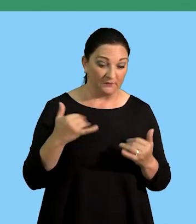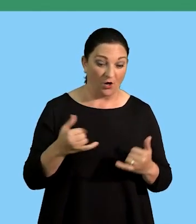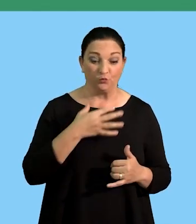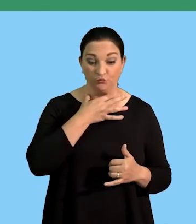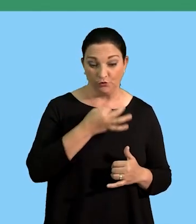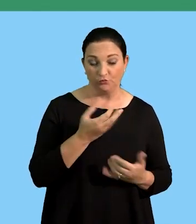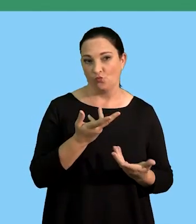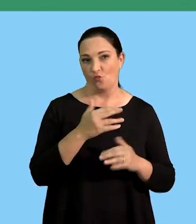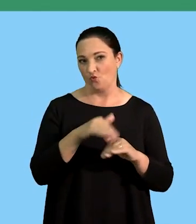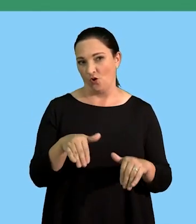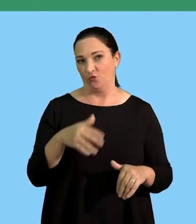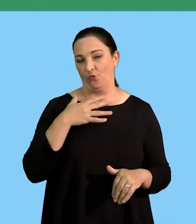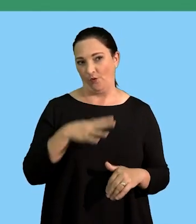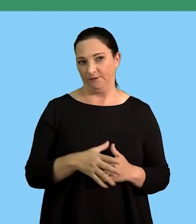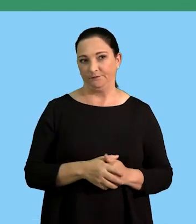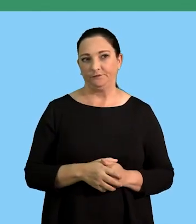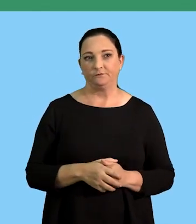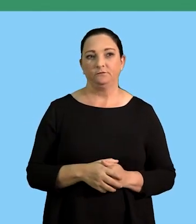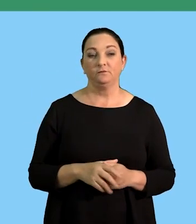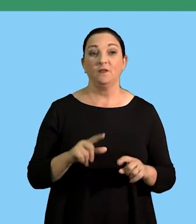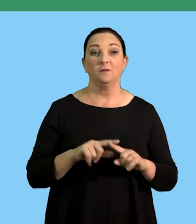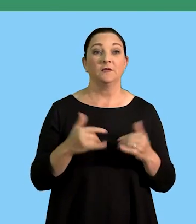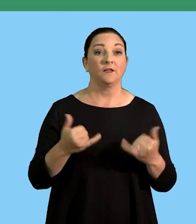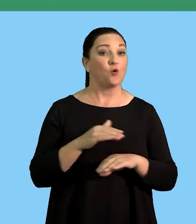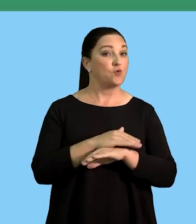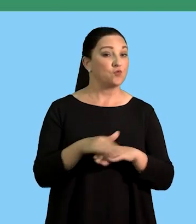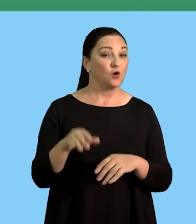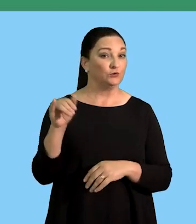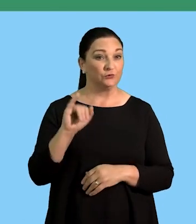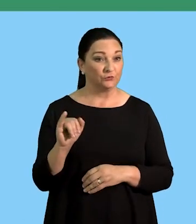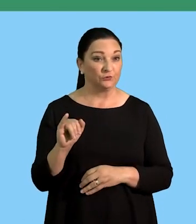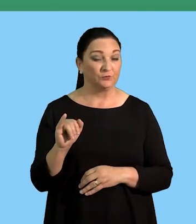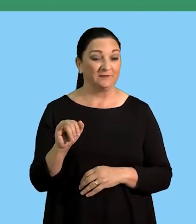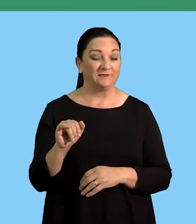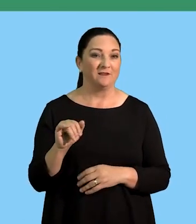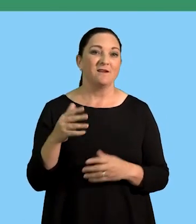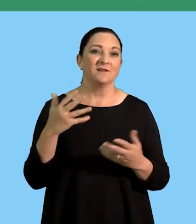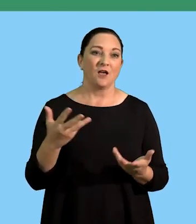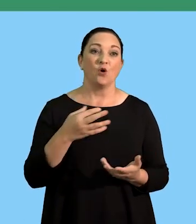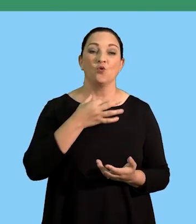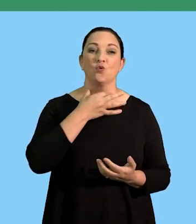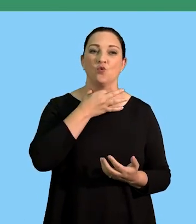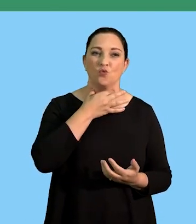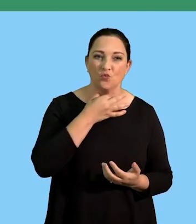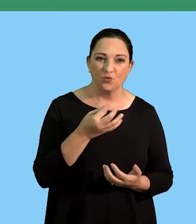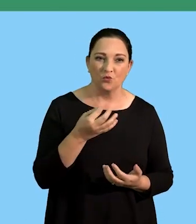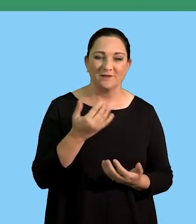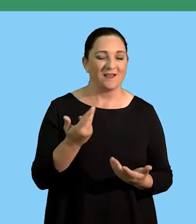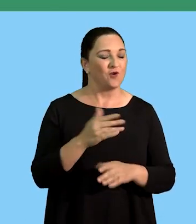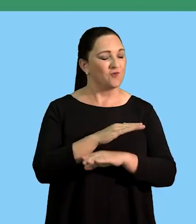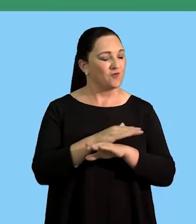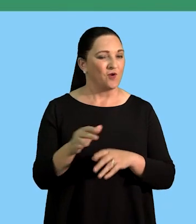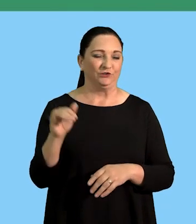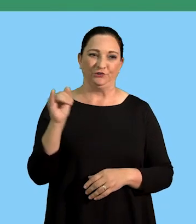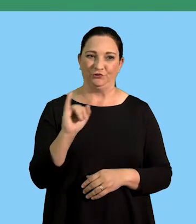insure such a risk or not. And then when we look into the meaning of non-insurable, these are risks that